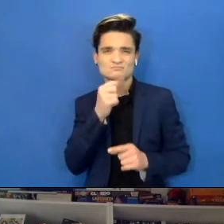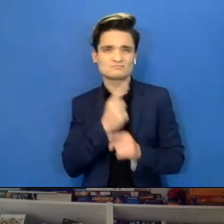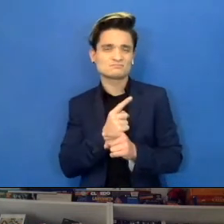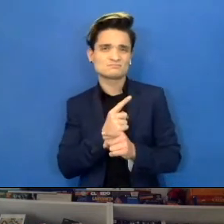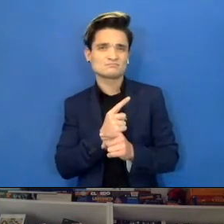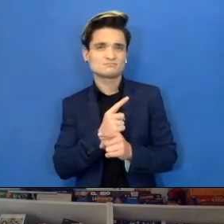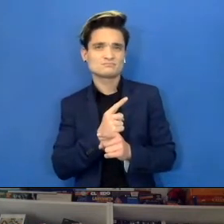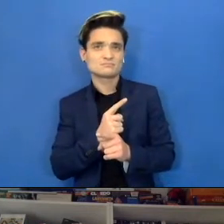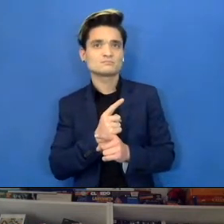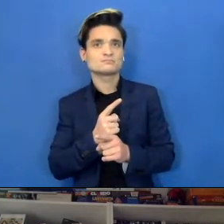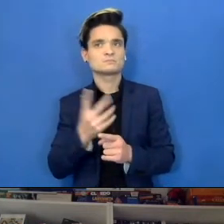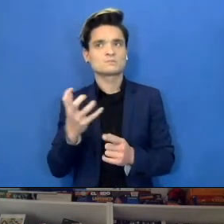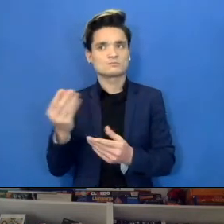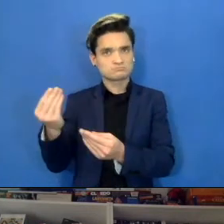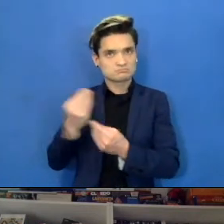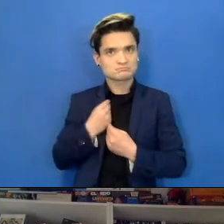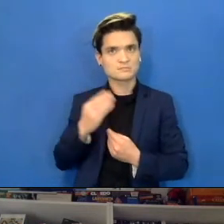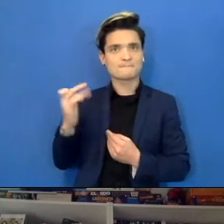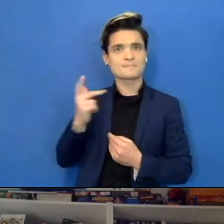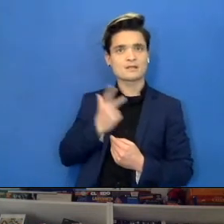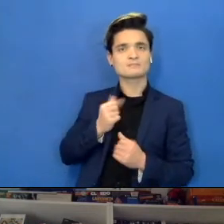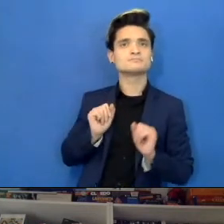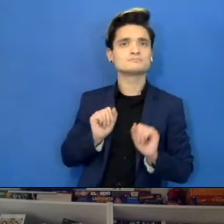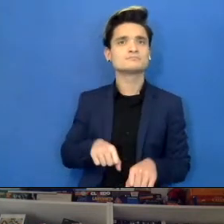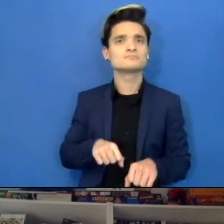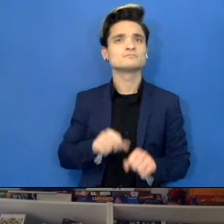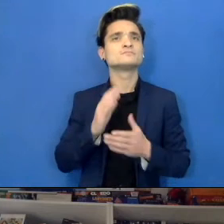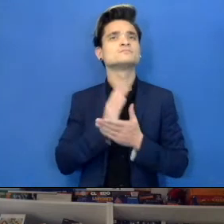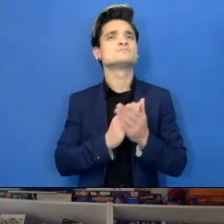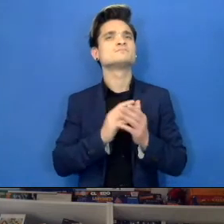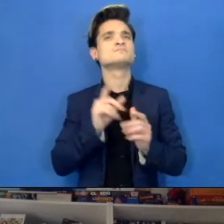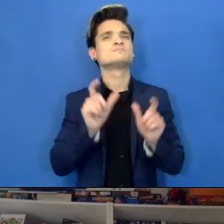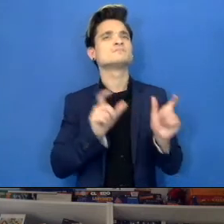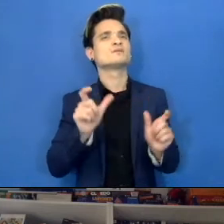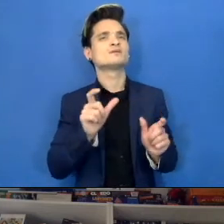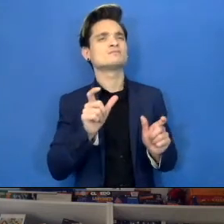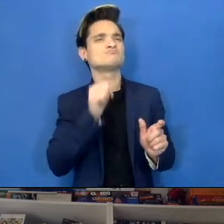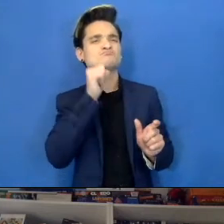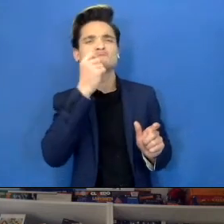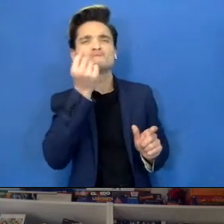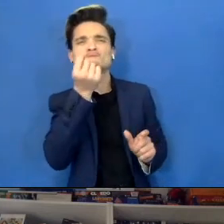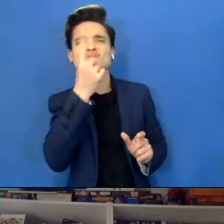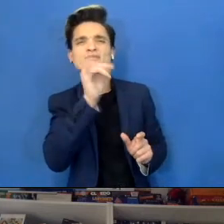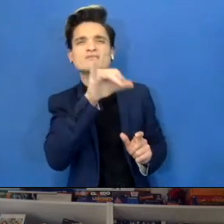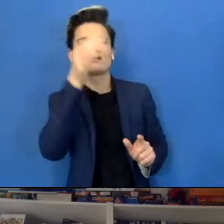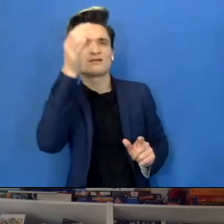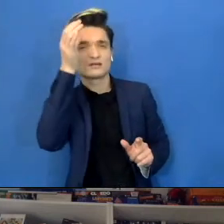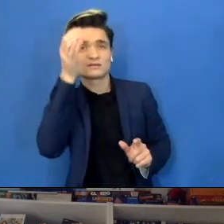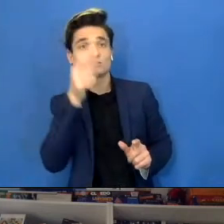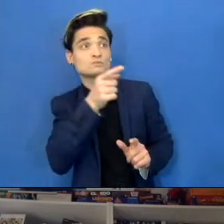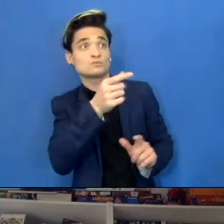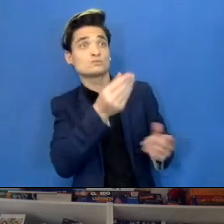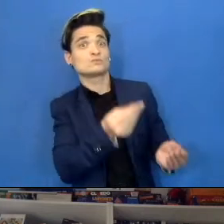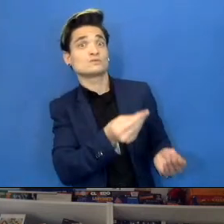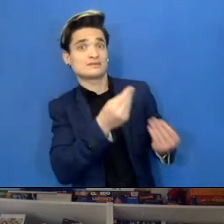with because they say, but you gave your consent. Why have you changed your mind? But you know what? I might have